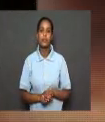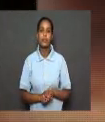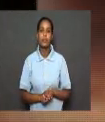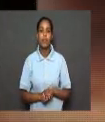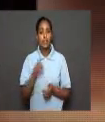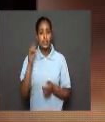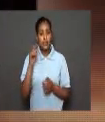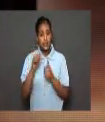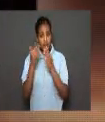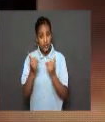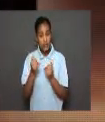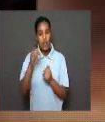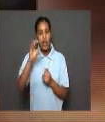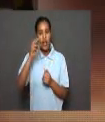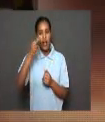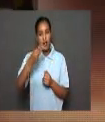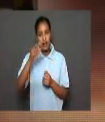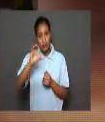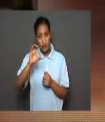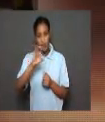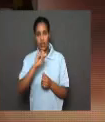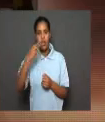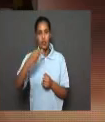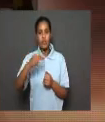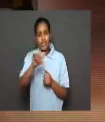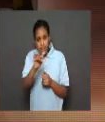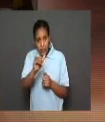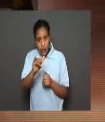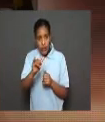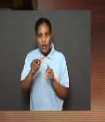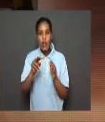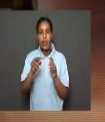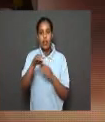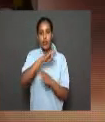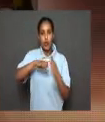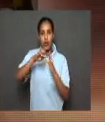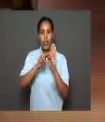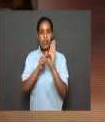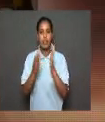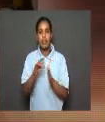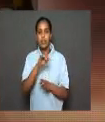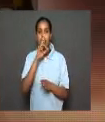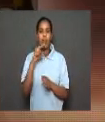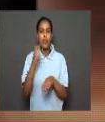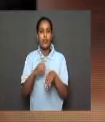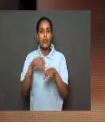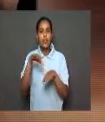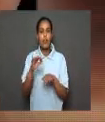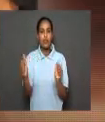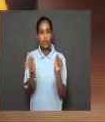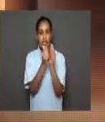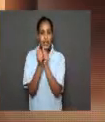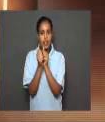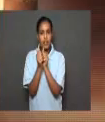Since carbon and hydrogen have similar electronegativities, they are often found